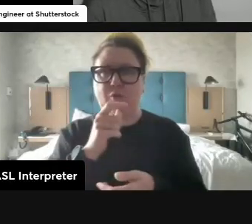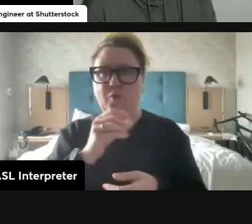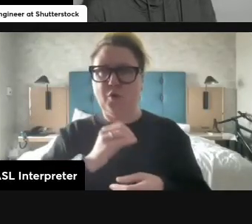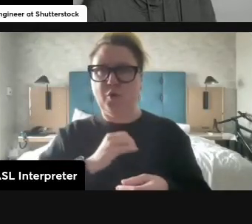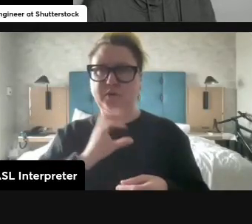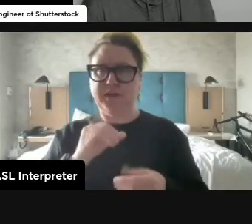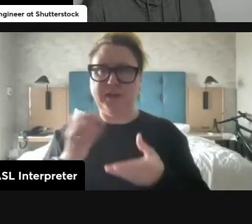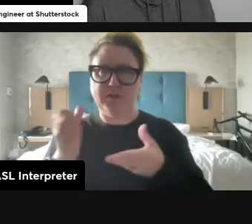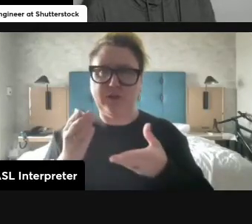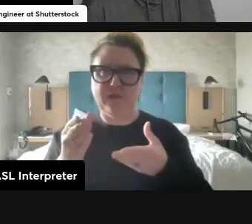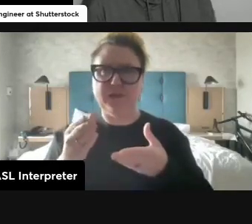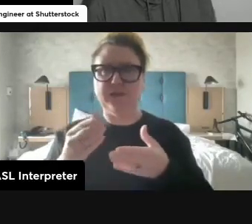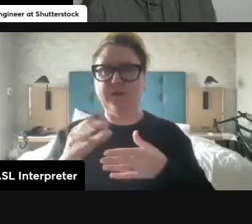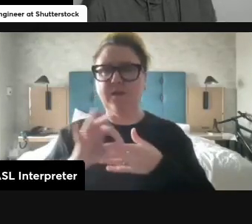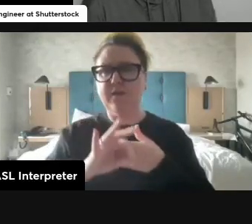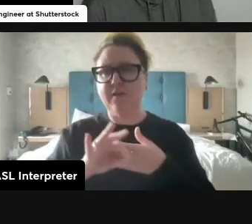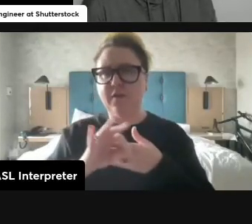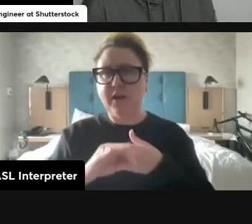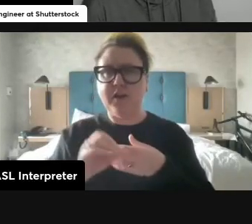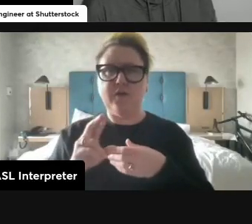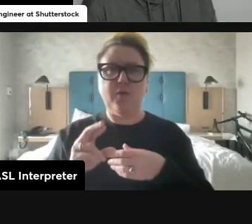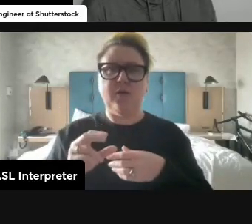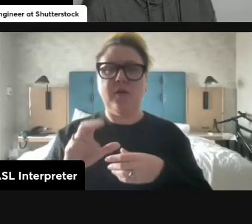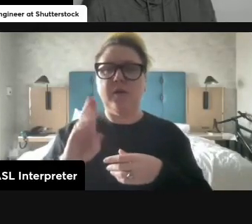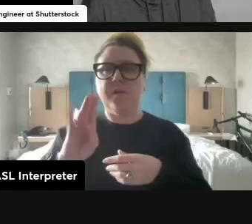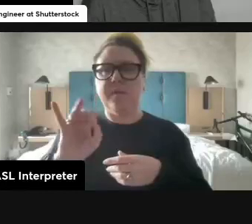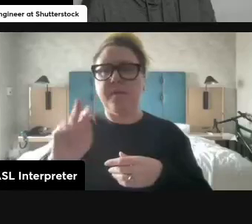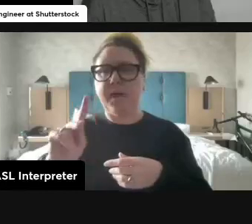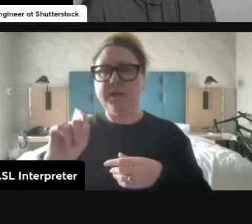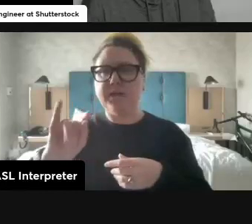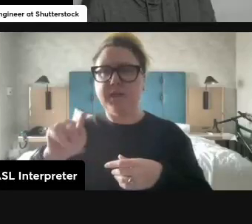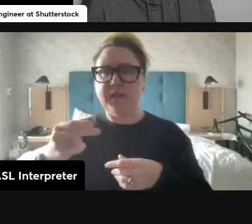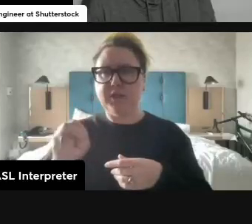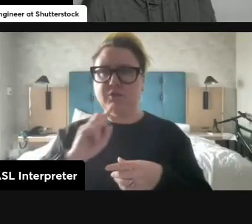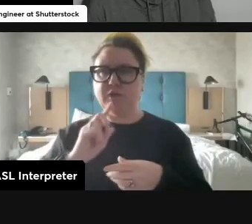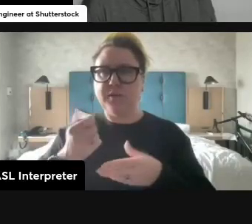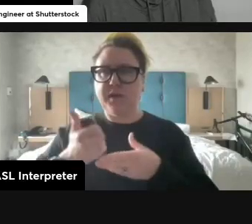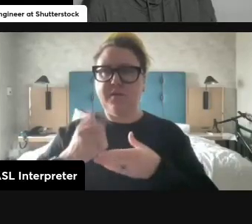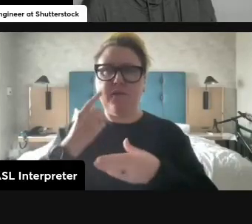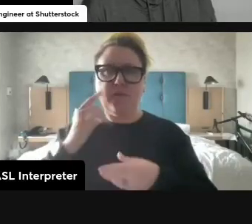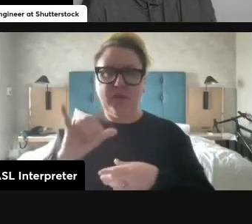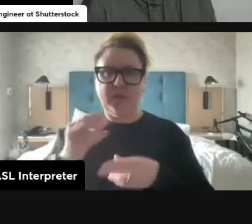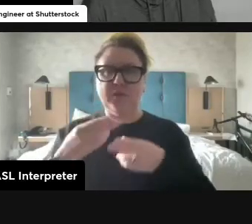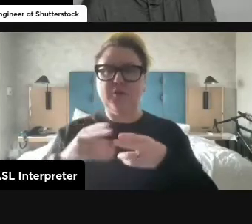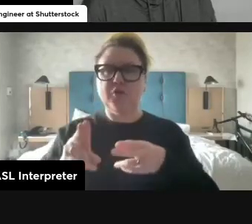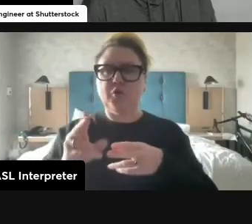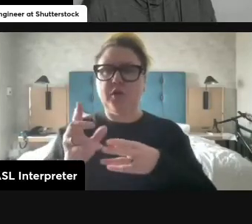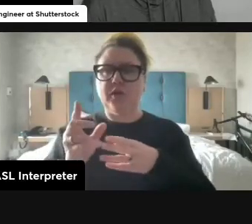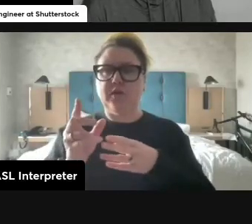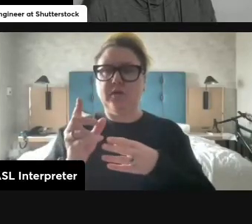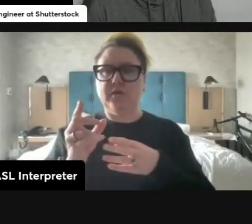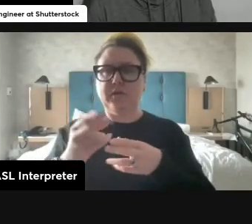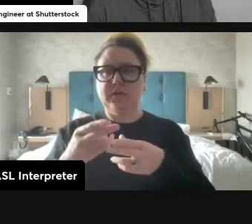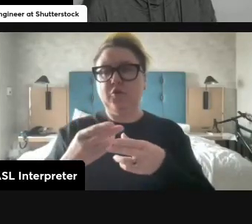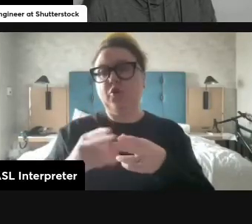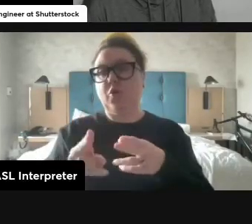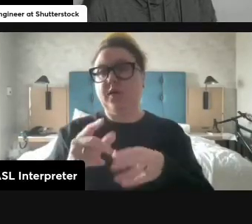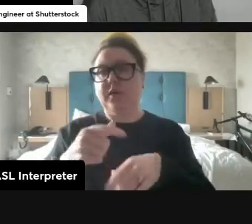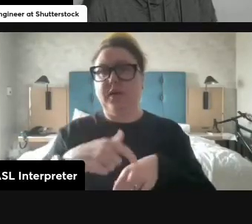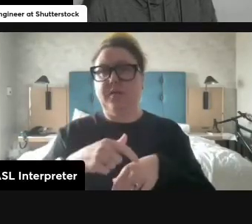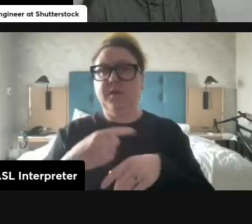front end, et cetera. And Backstage has really been valuable for that, again, in the short time that we've been using it, less than a